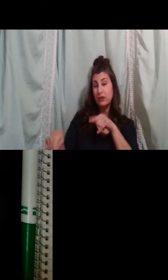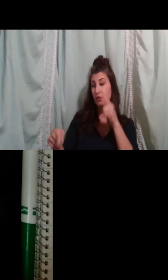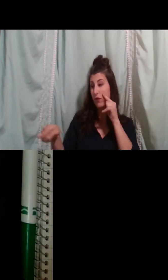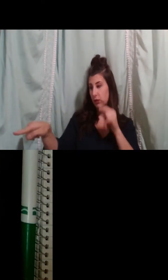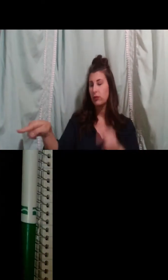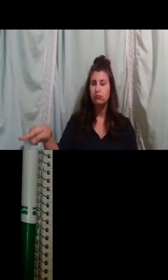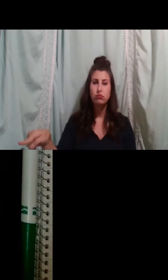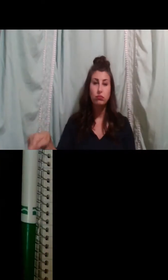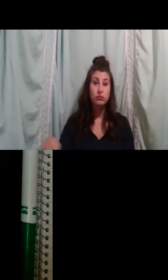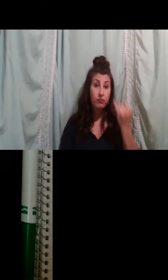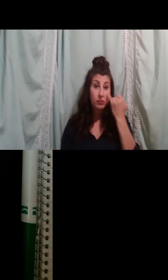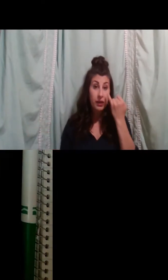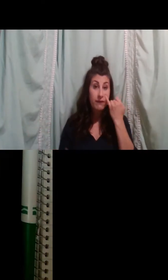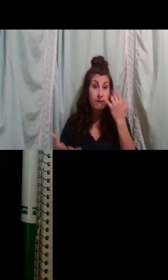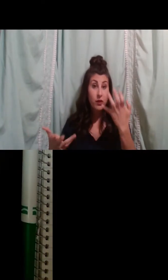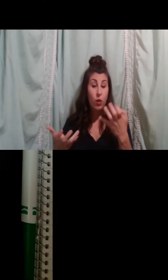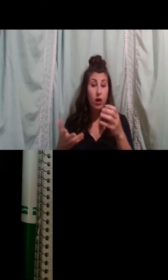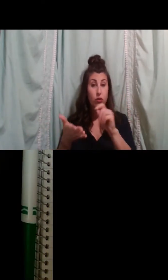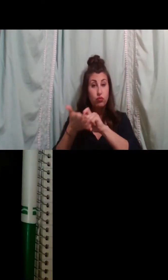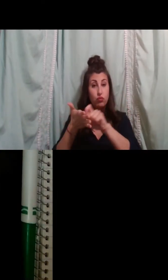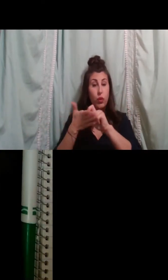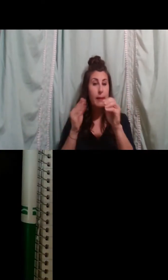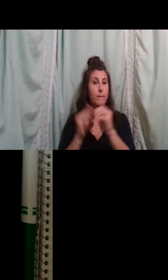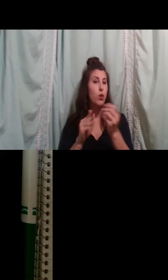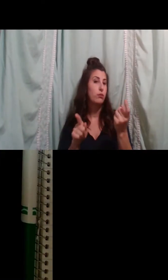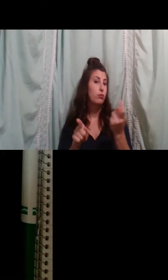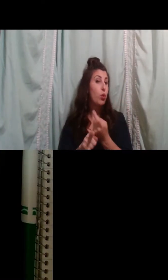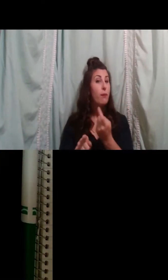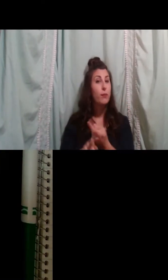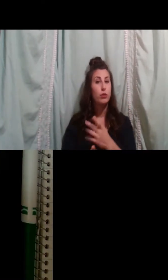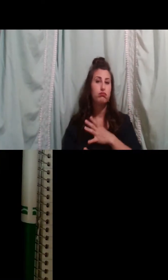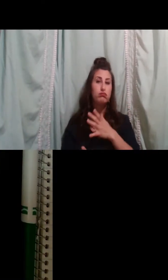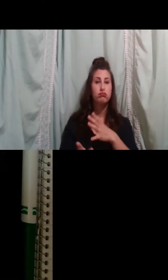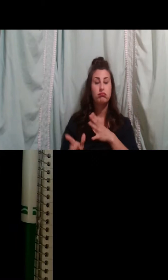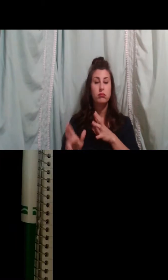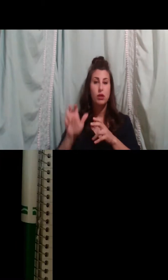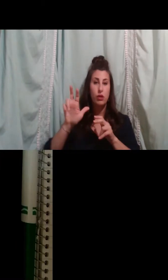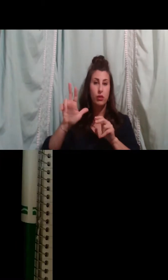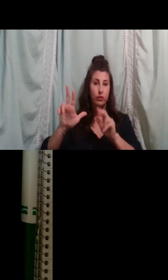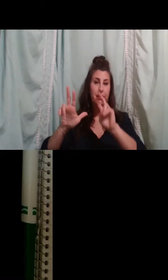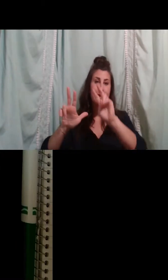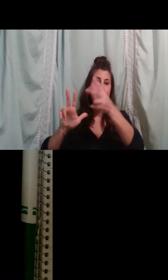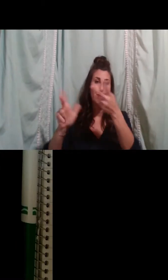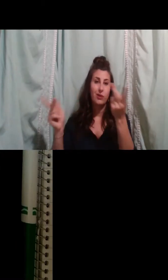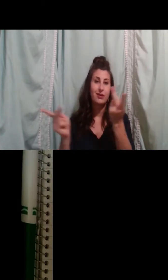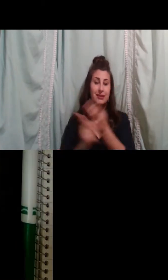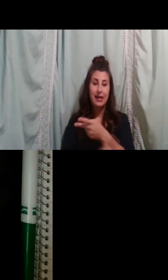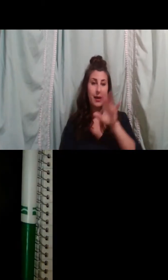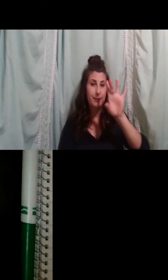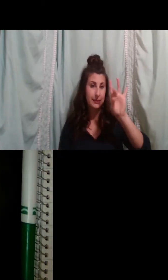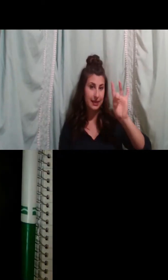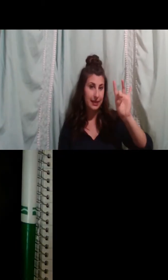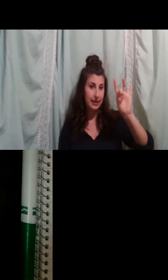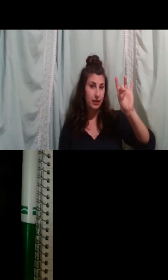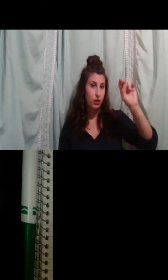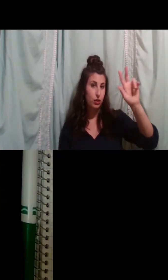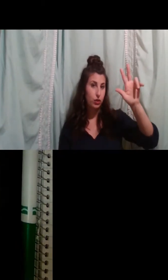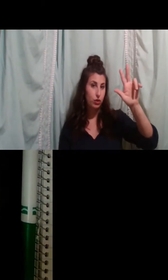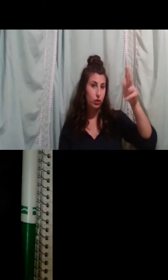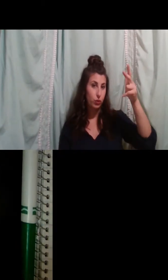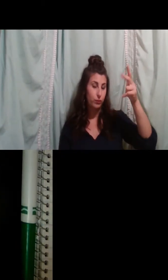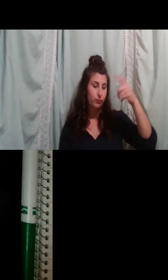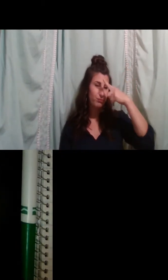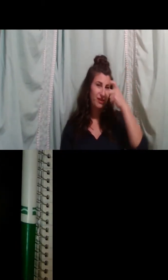that one. Okay. And if you wanted to write it more proper, you would write 3 squared times 8 cubed